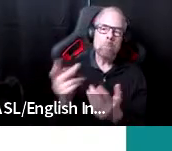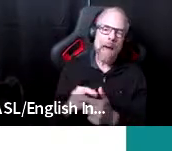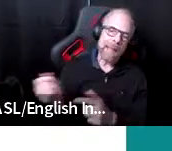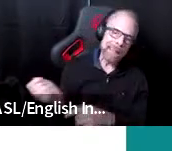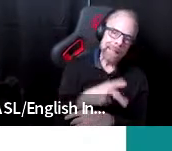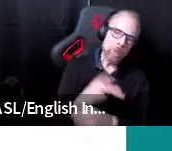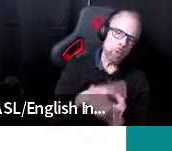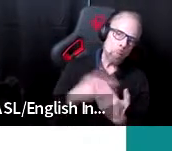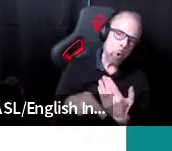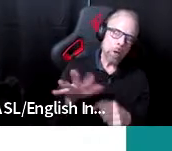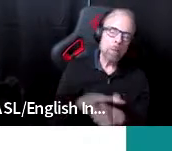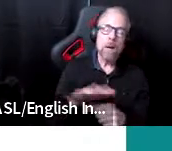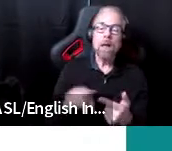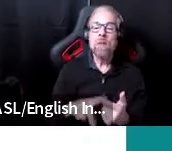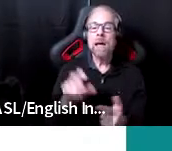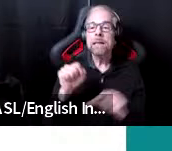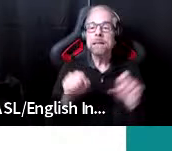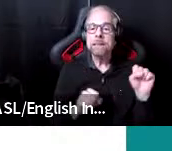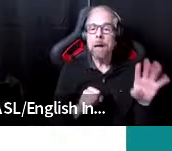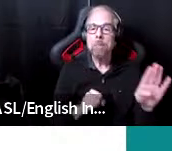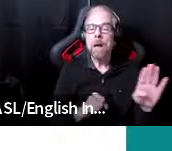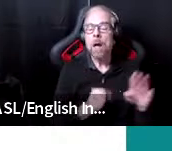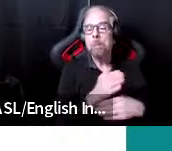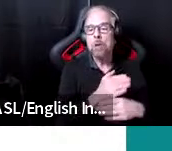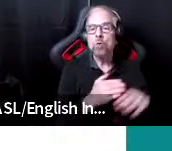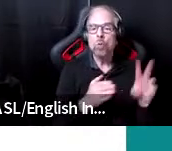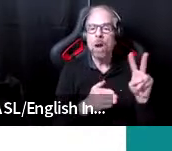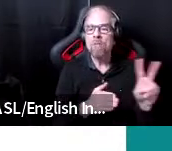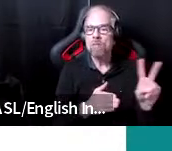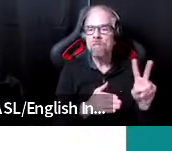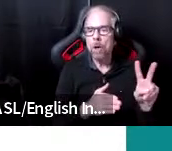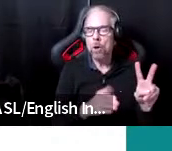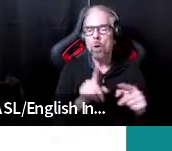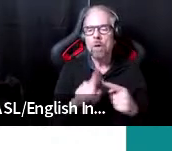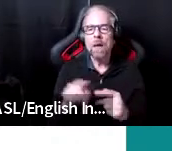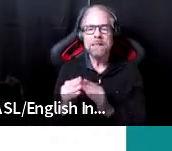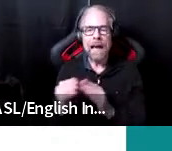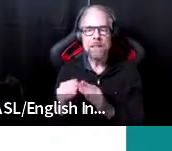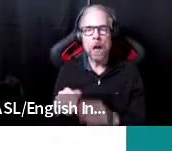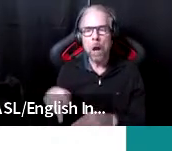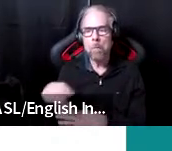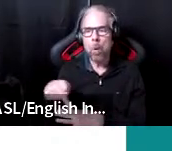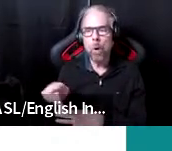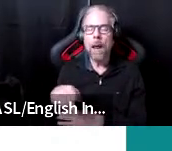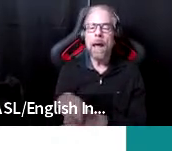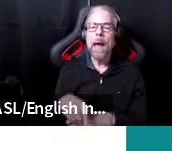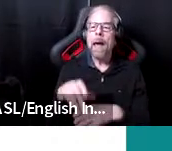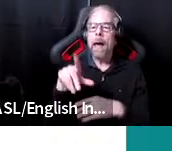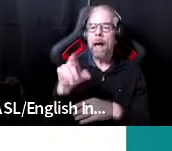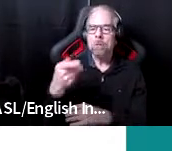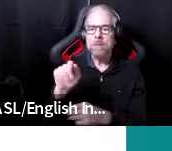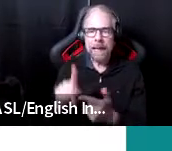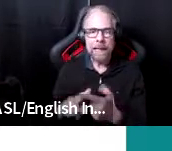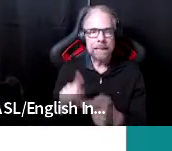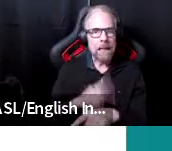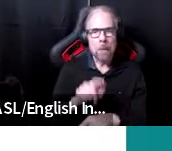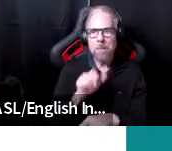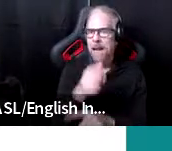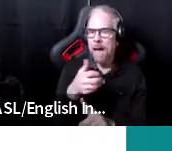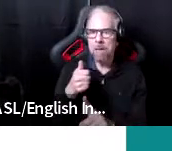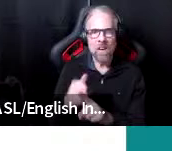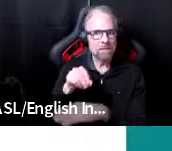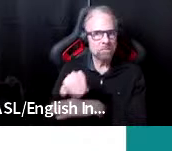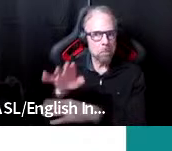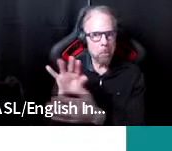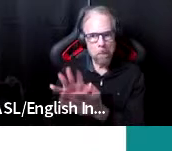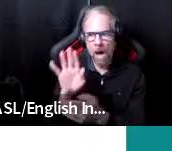The southbound AM peak movements between Vancouver and the Rose Quarter or downtown Portland, the LRT times are not impacted by that congestion on